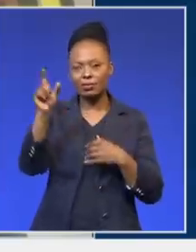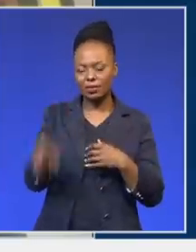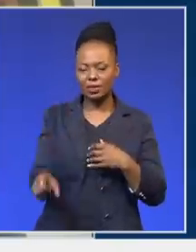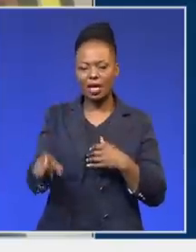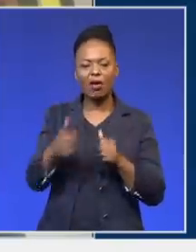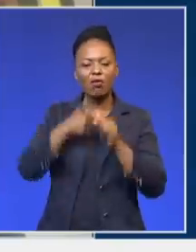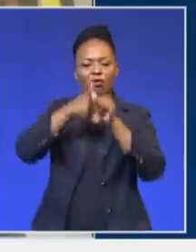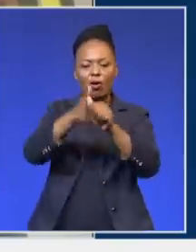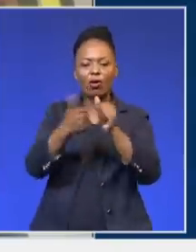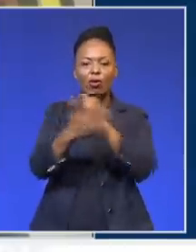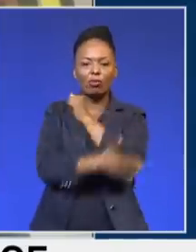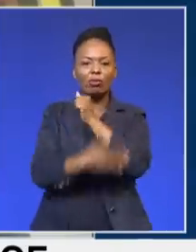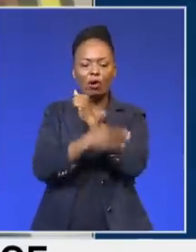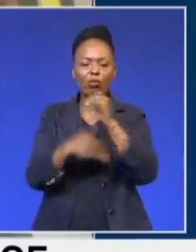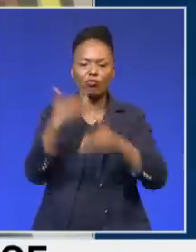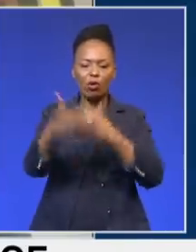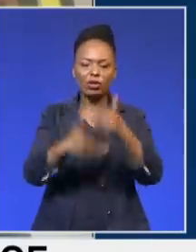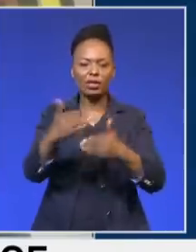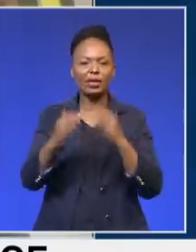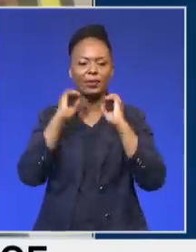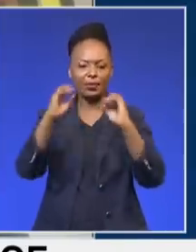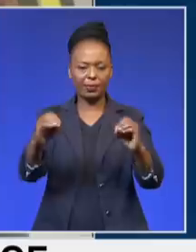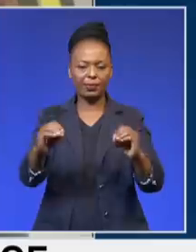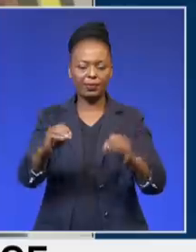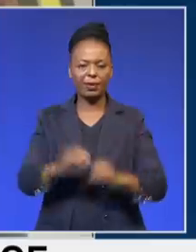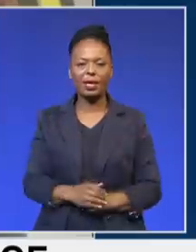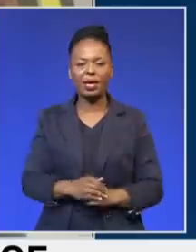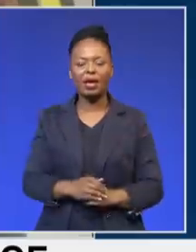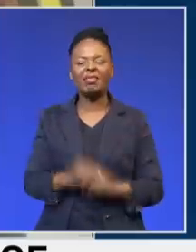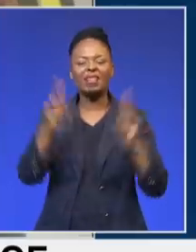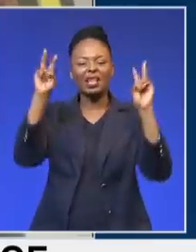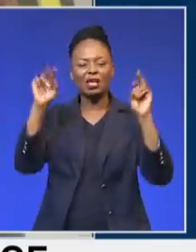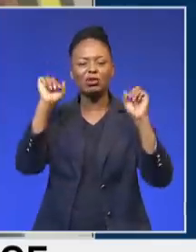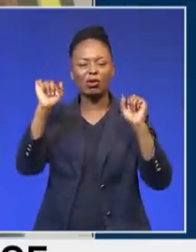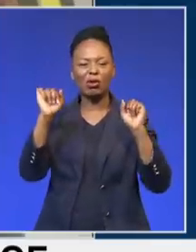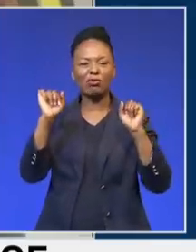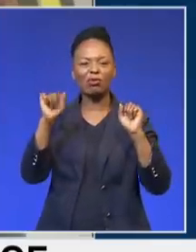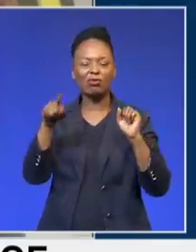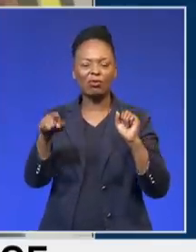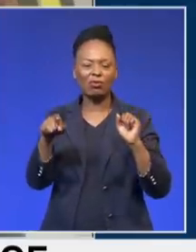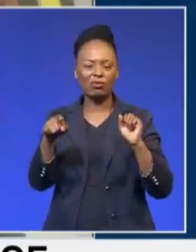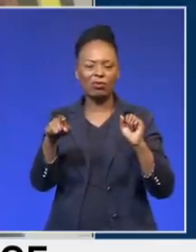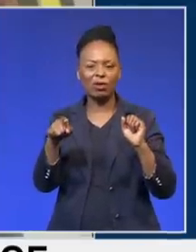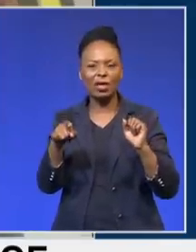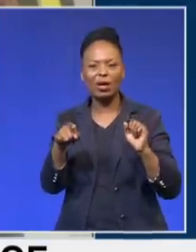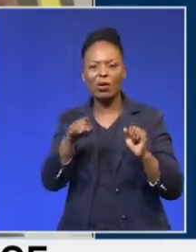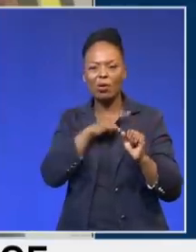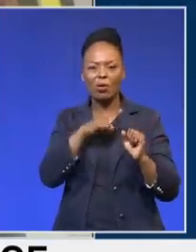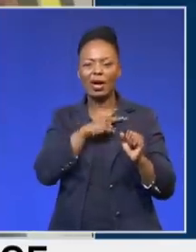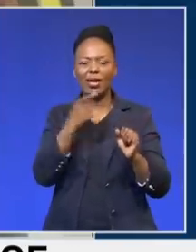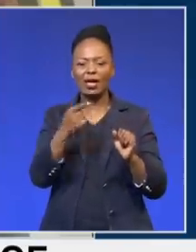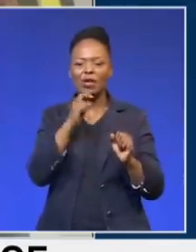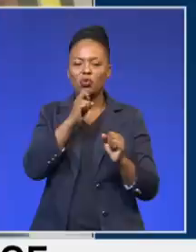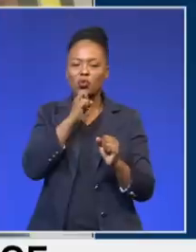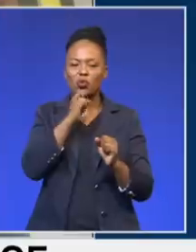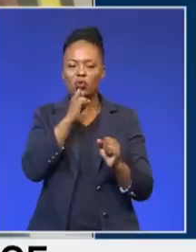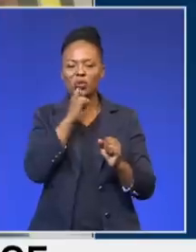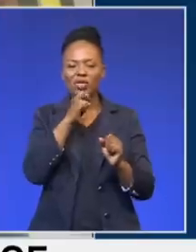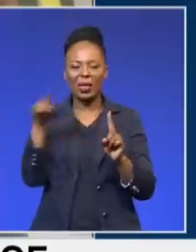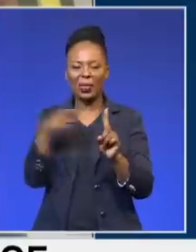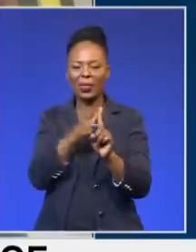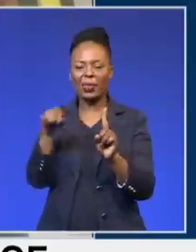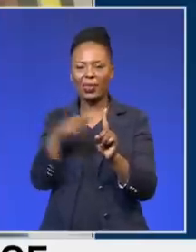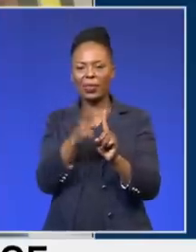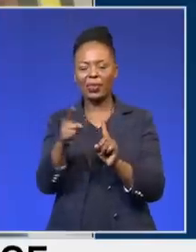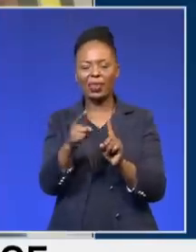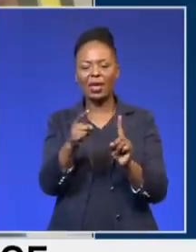South Africa, and it's not the first time that has happened. The ambassador tends to use what we call megaphone diplomacy, and it doesn't work. If the U.S.